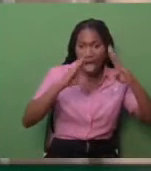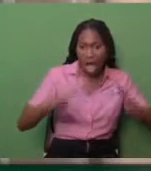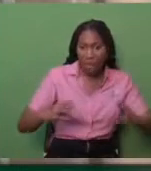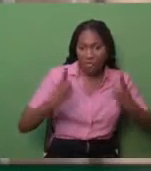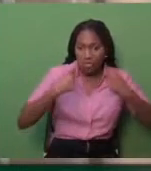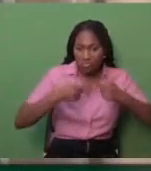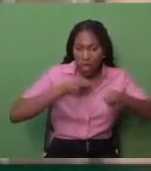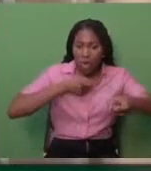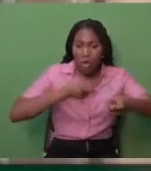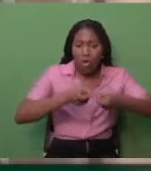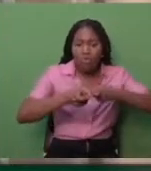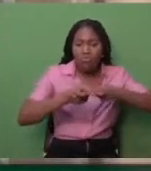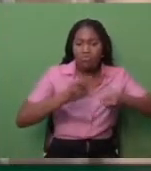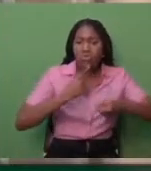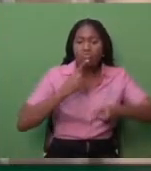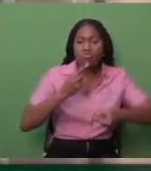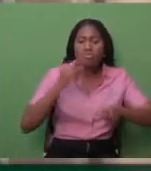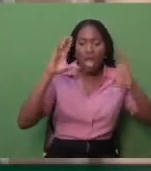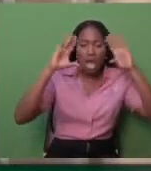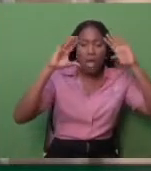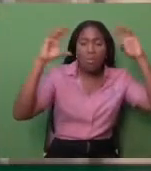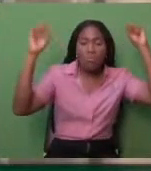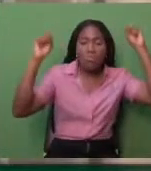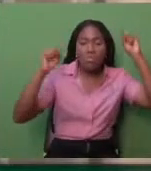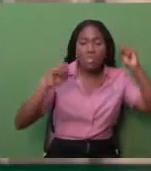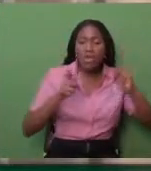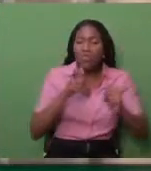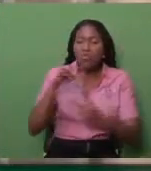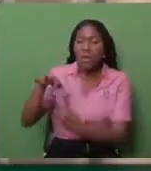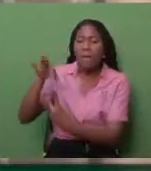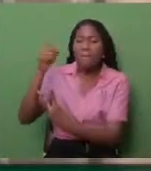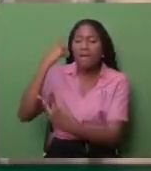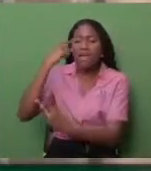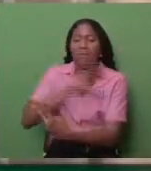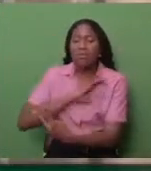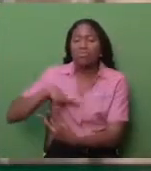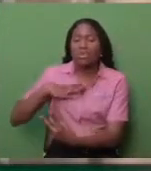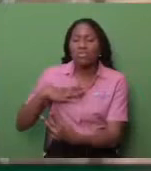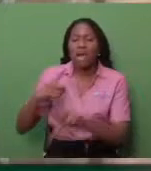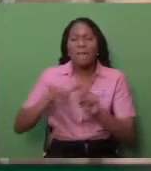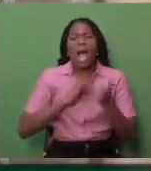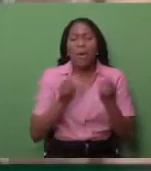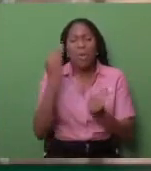the government, I call on the Prime Minister to tell us, who is that high official? Who is that official?